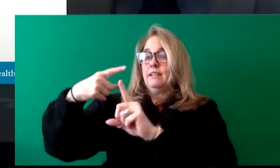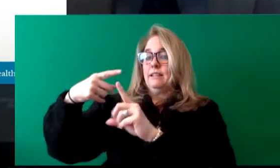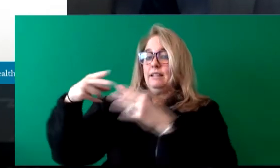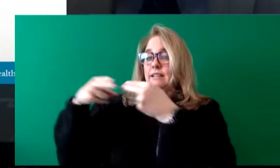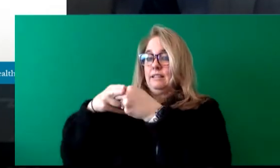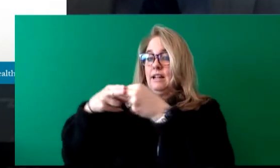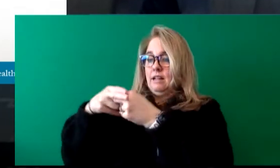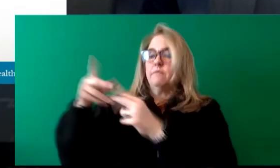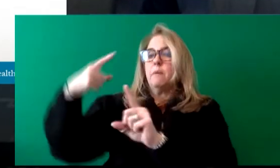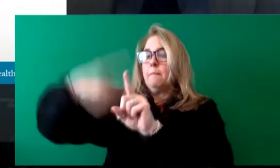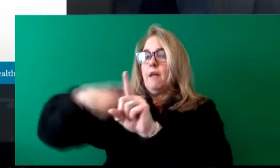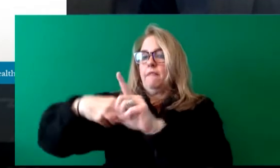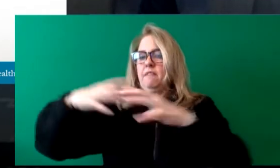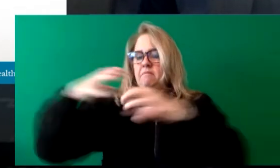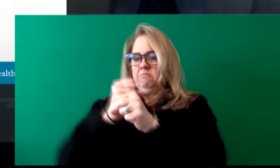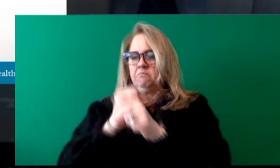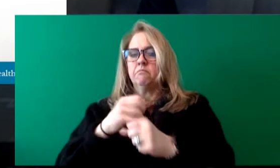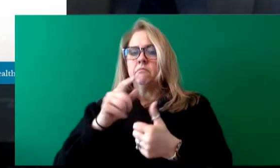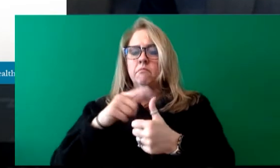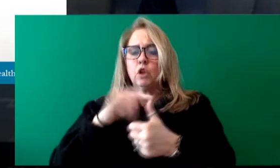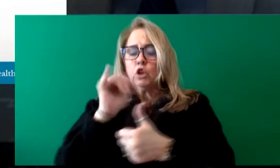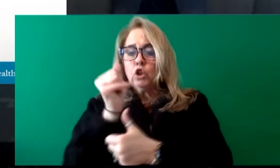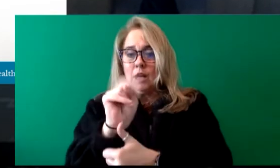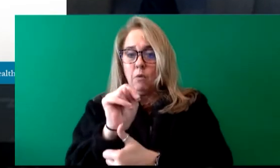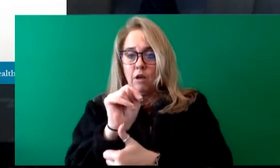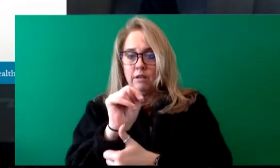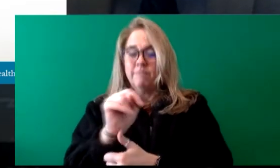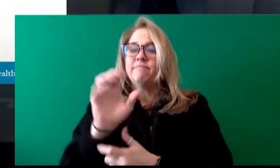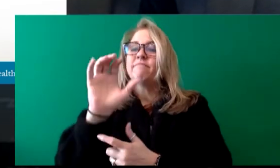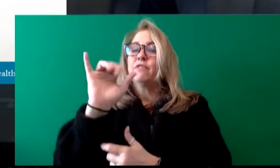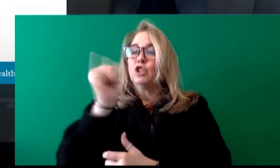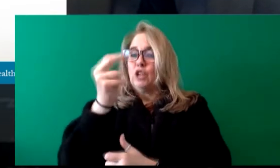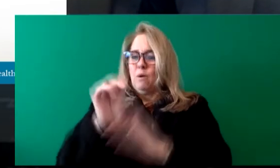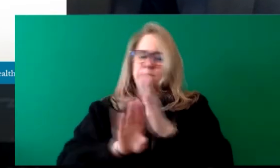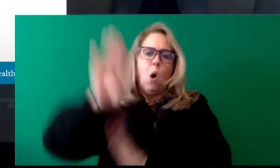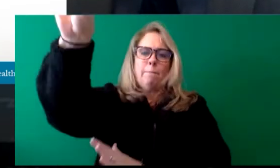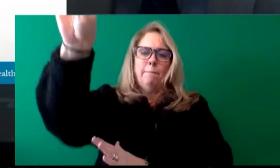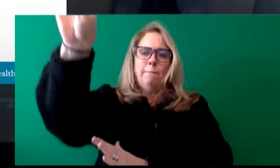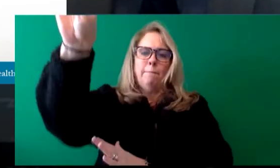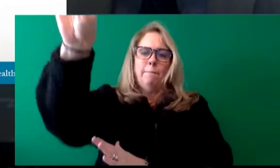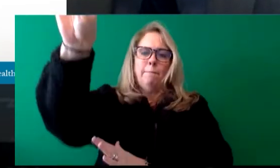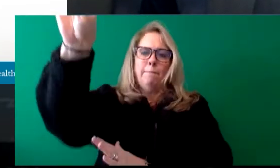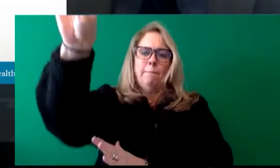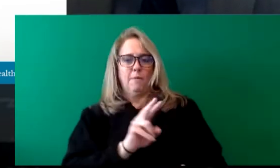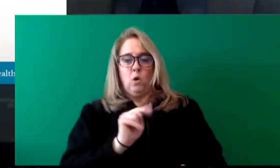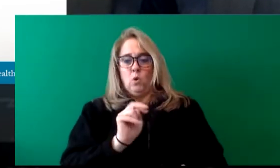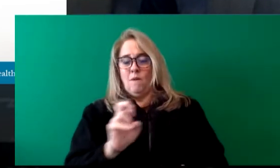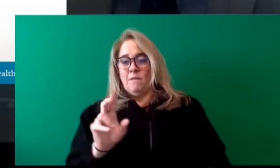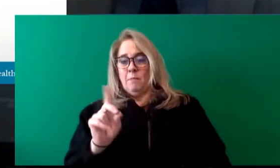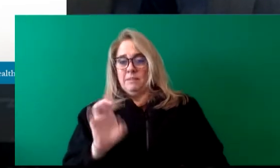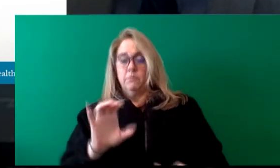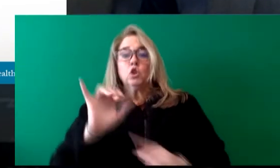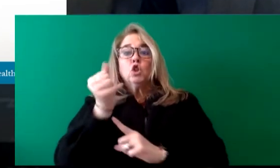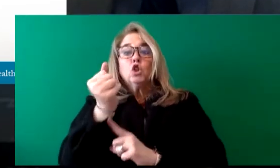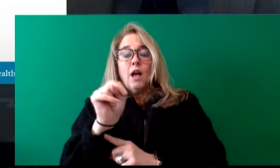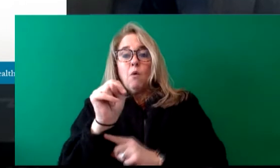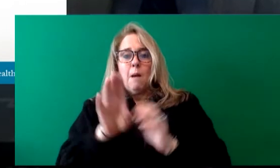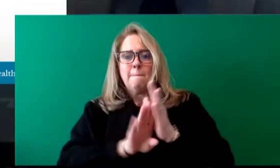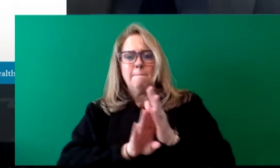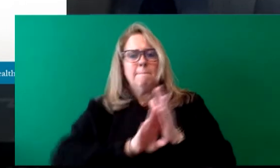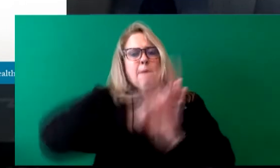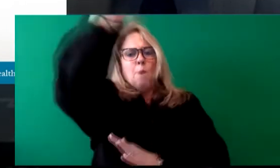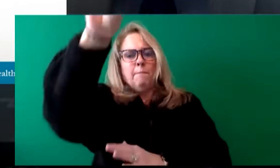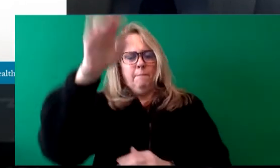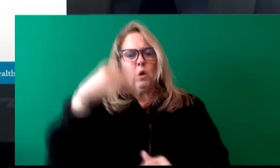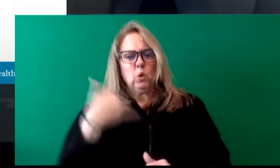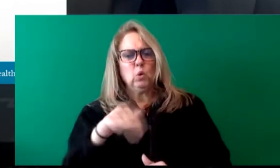January closed out with more cases than December, November, and October combined. We had roughly about